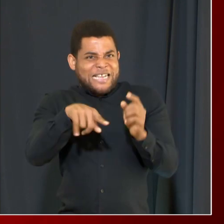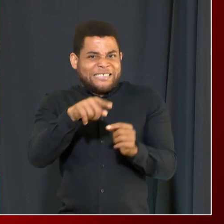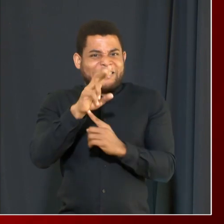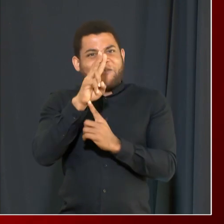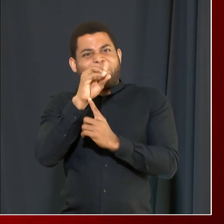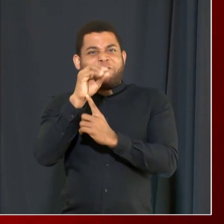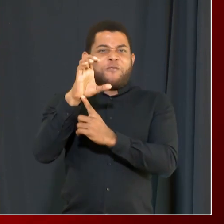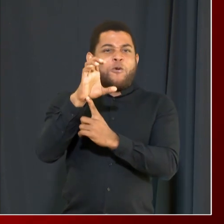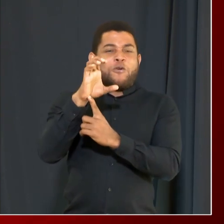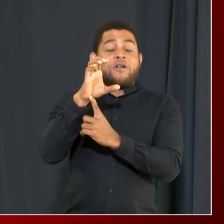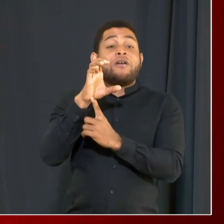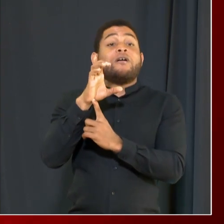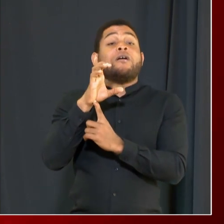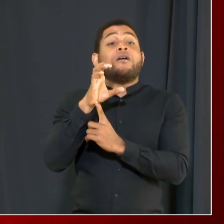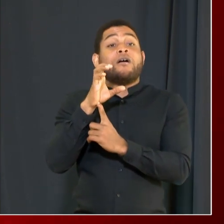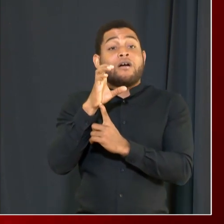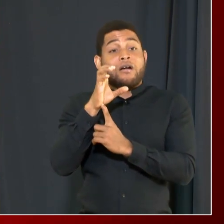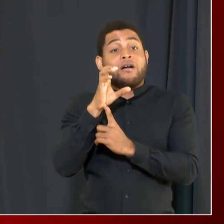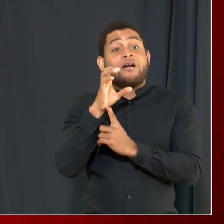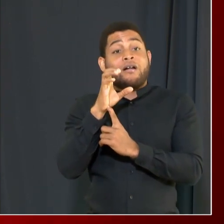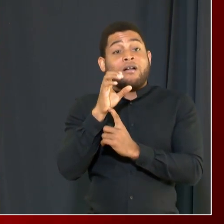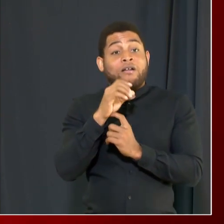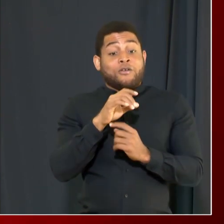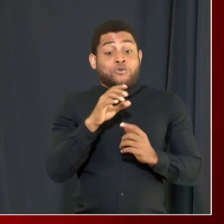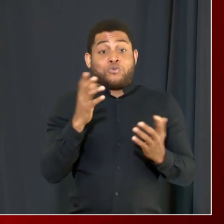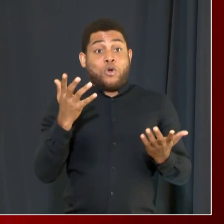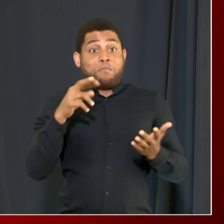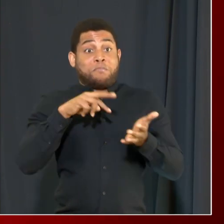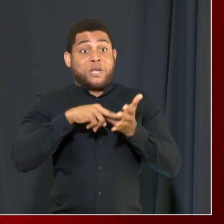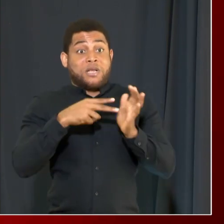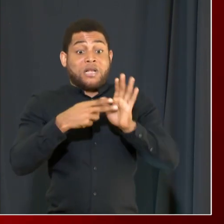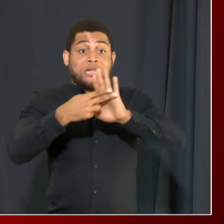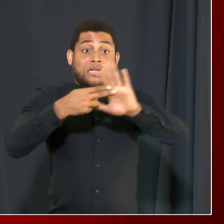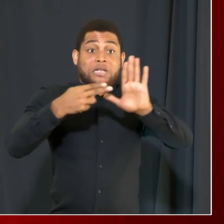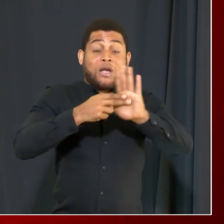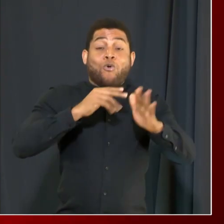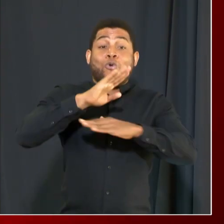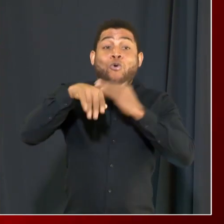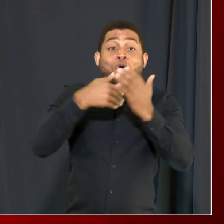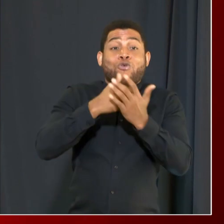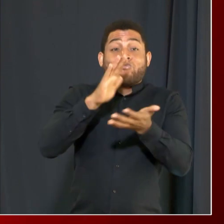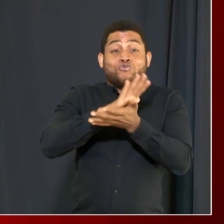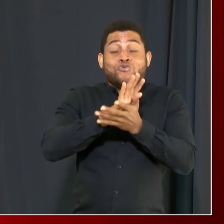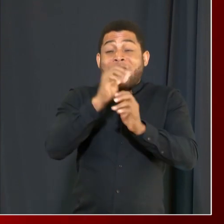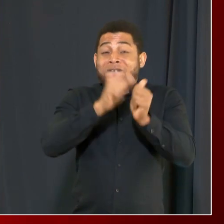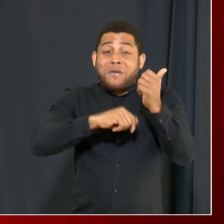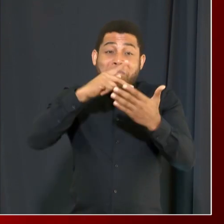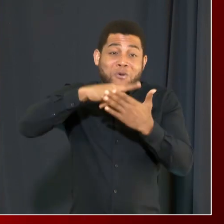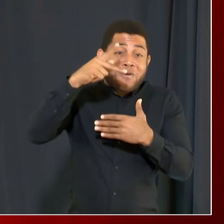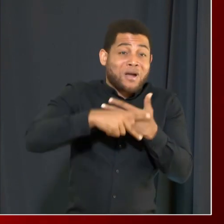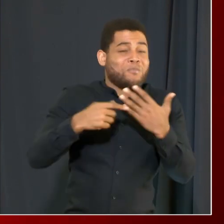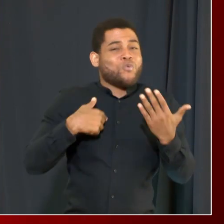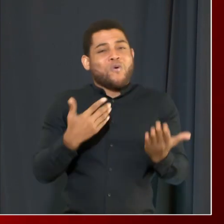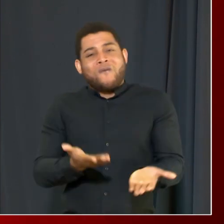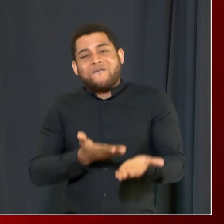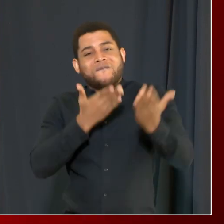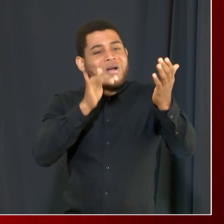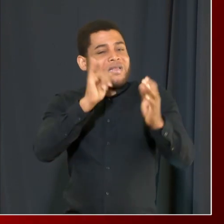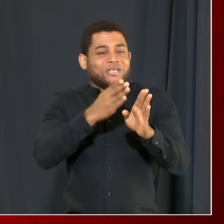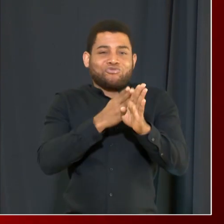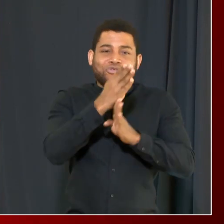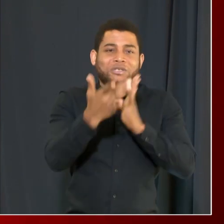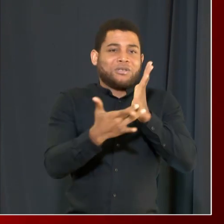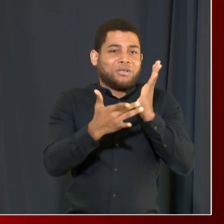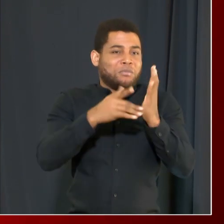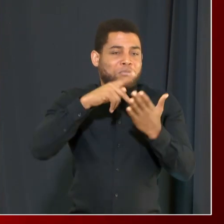robust programs, and we highlight every school and every program that offers such a program. I